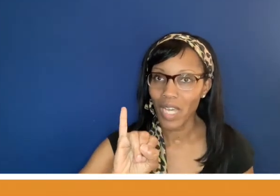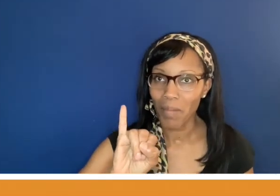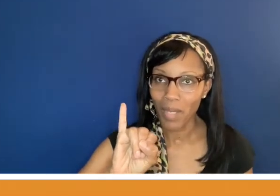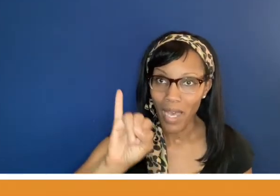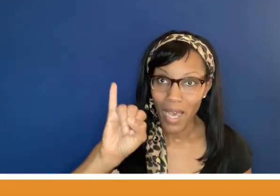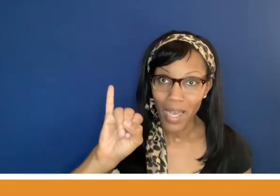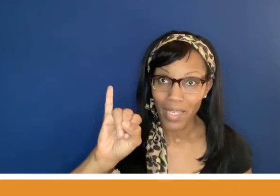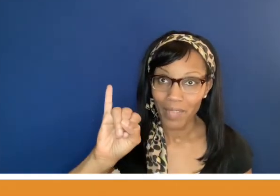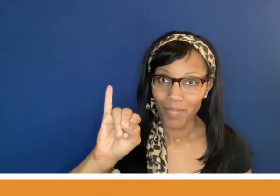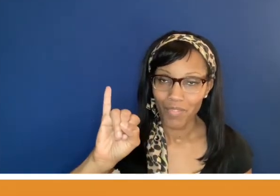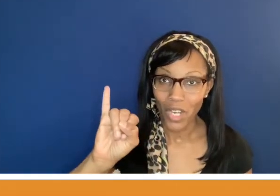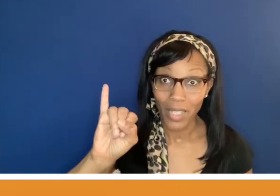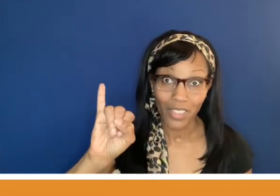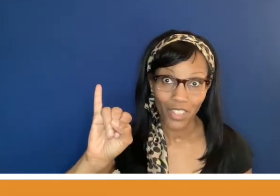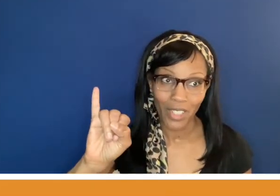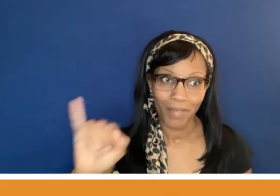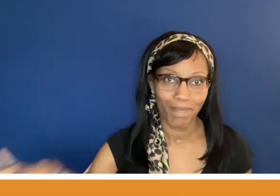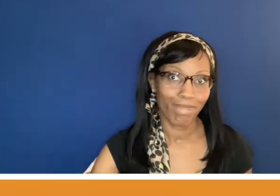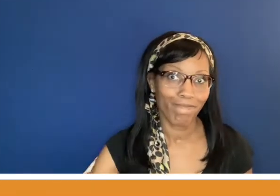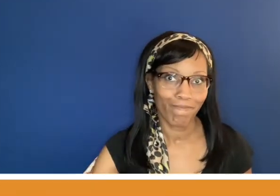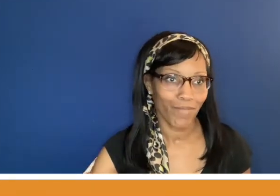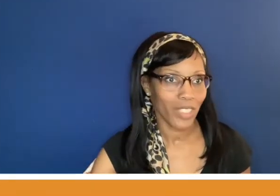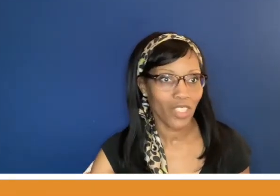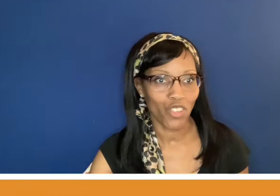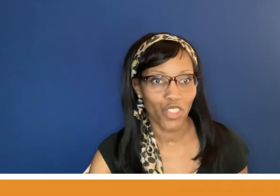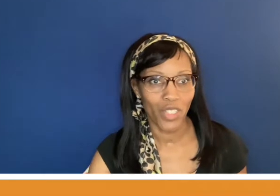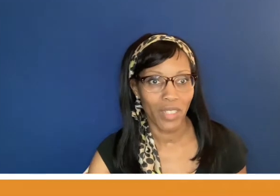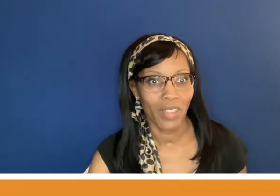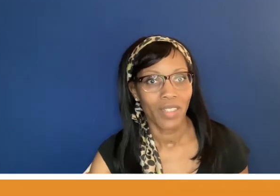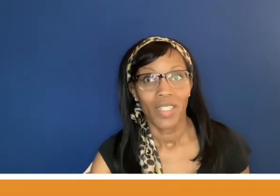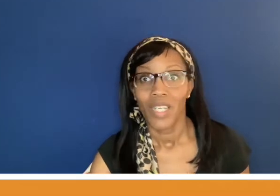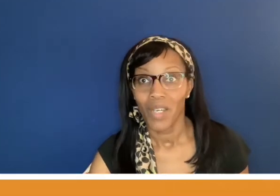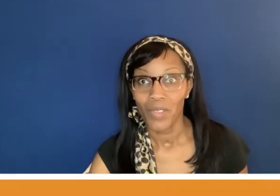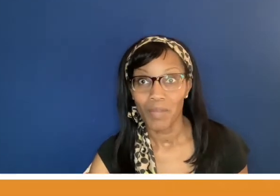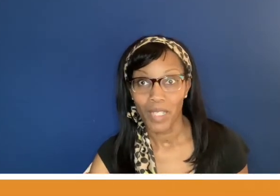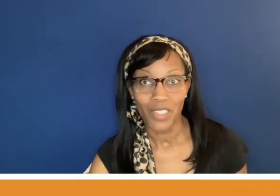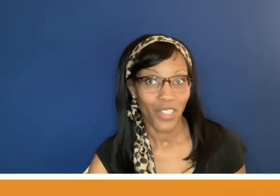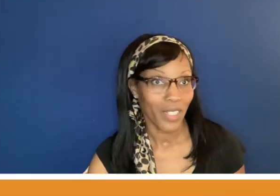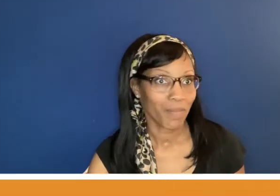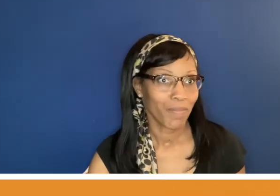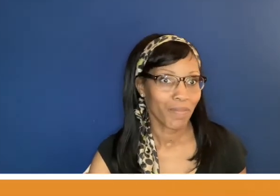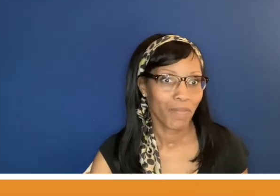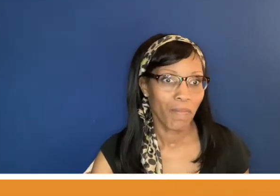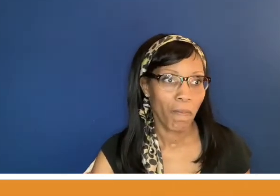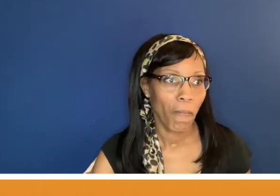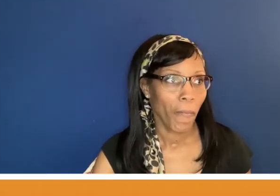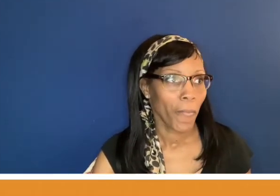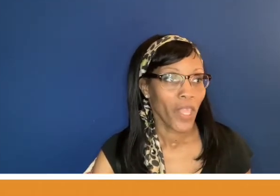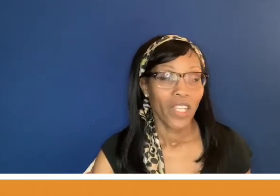on top. I for ice cream. That sounds good. I want some ice cream.